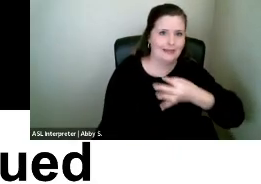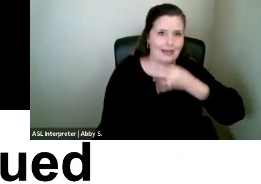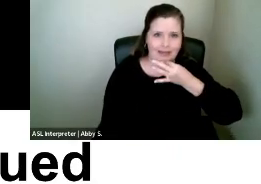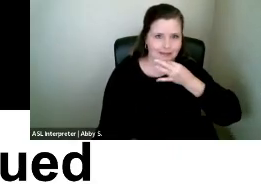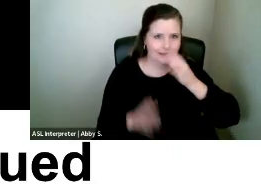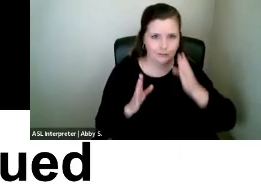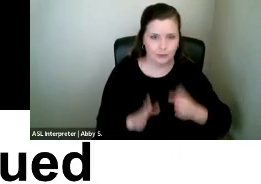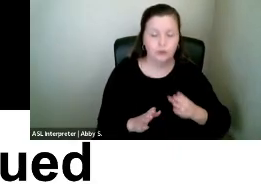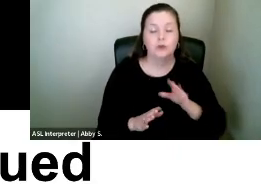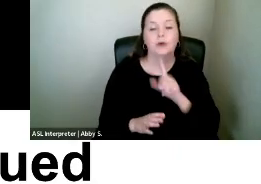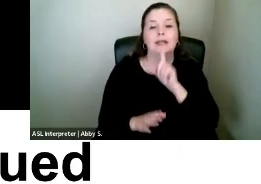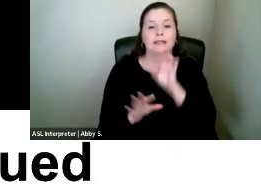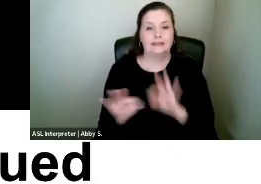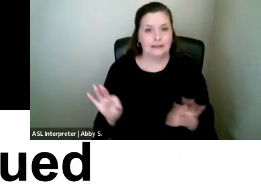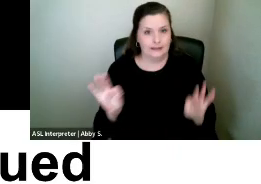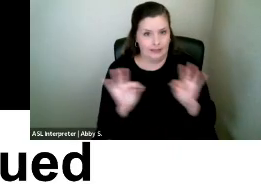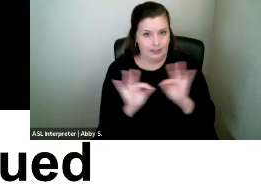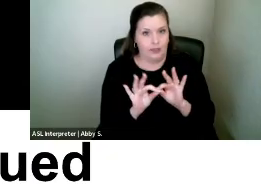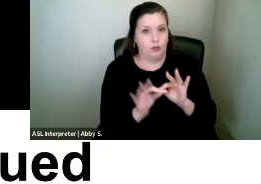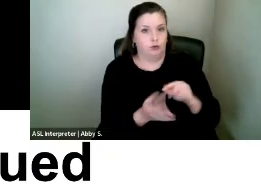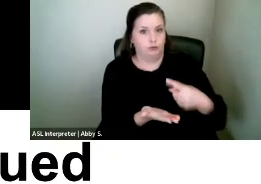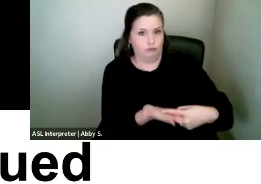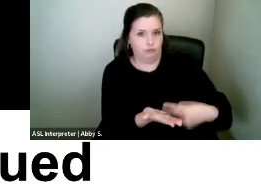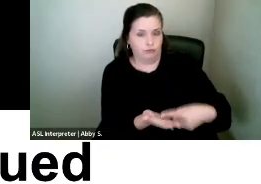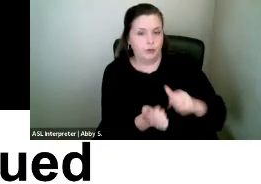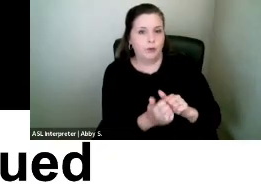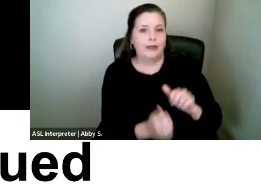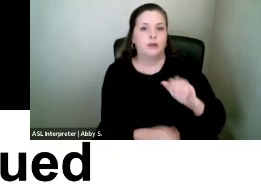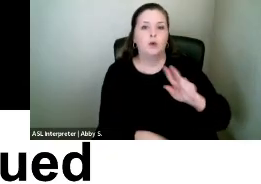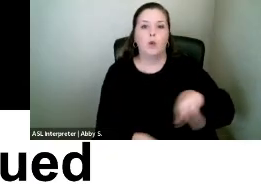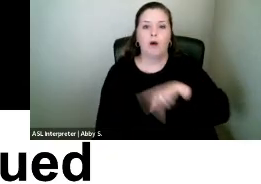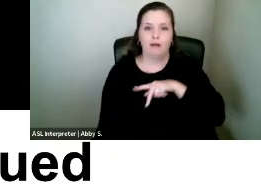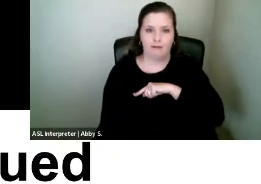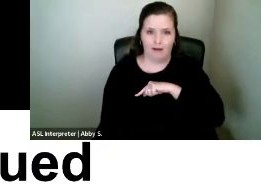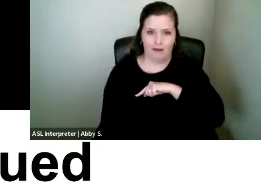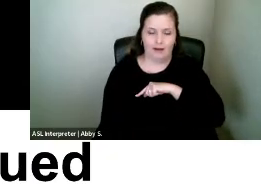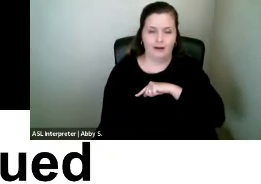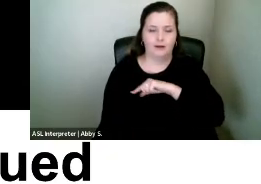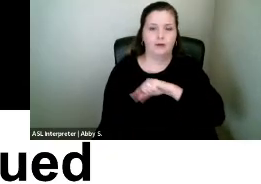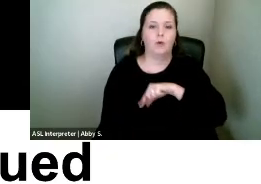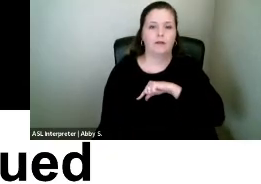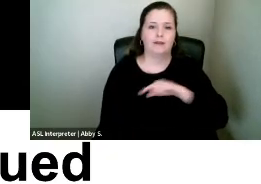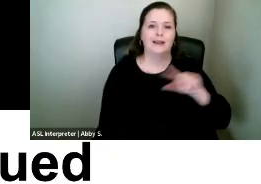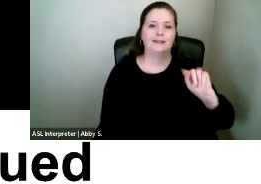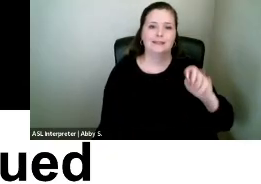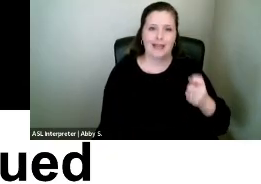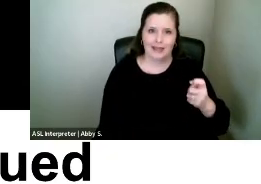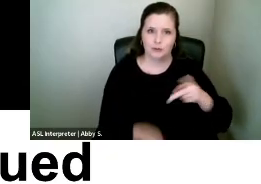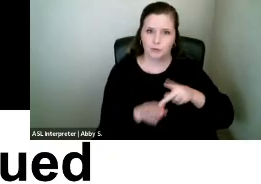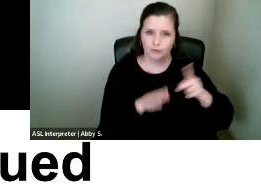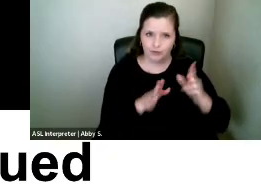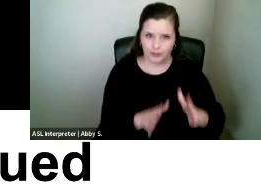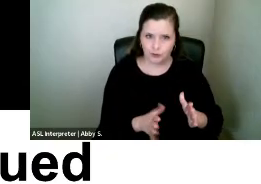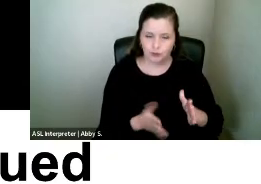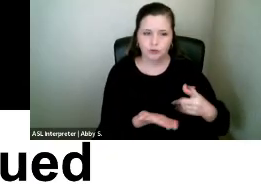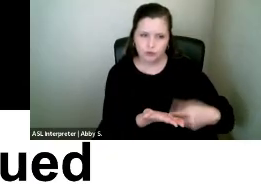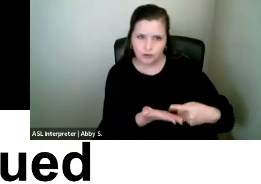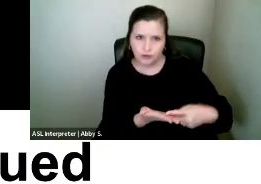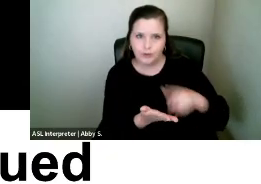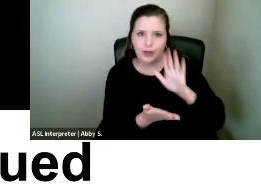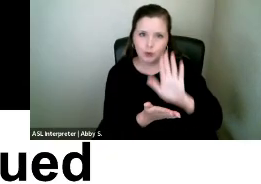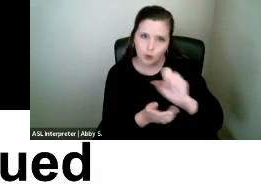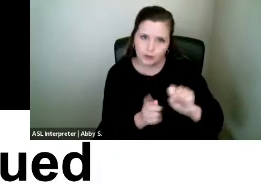essential for you to consult with a qualified tax professional for personalized guidance for your particular